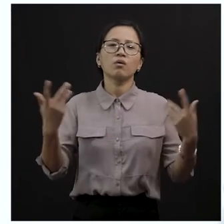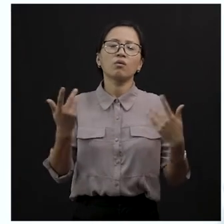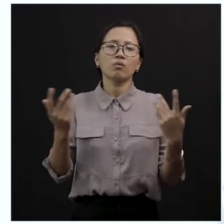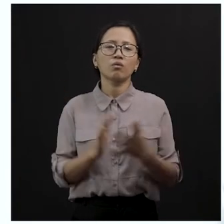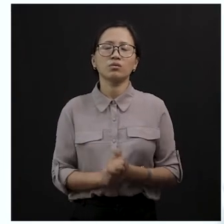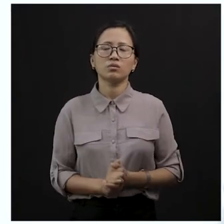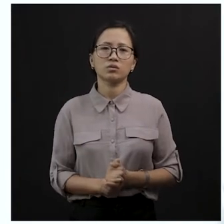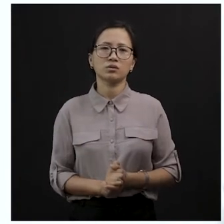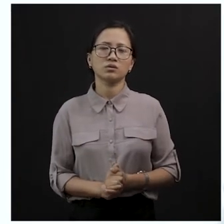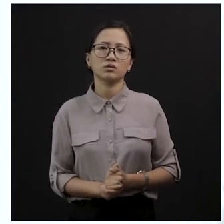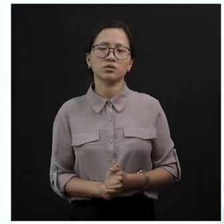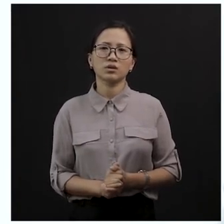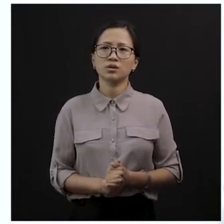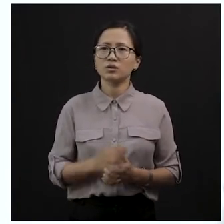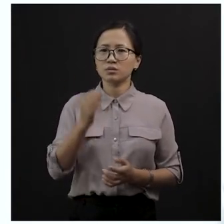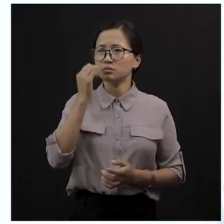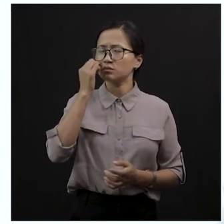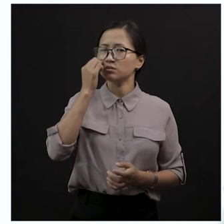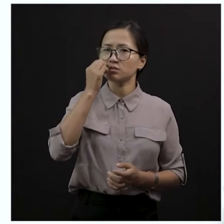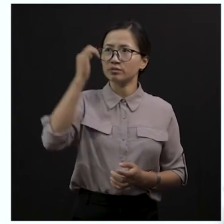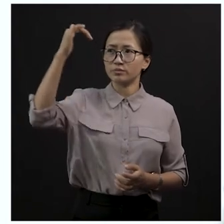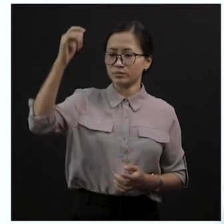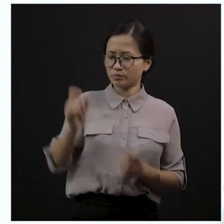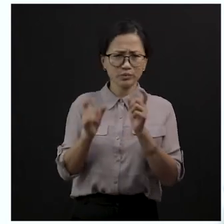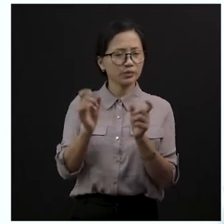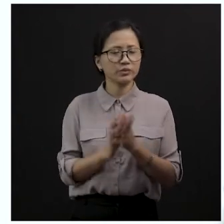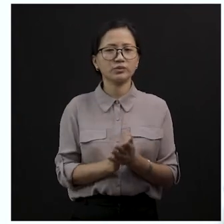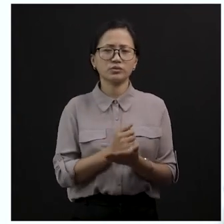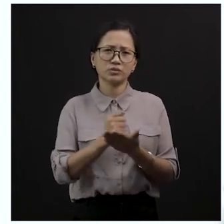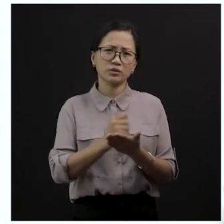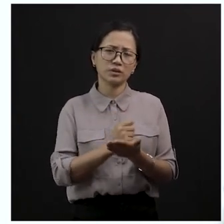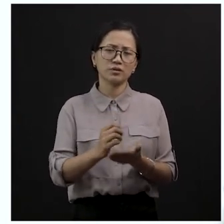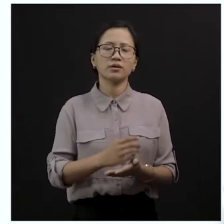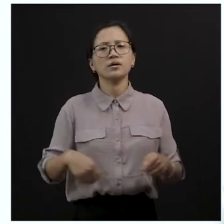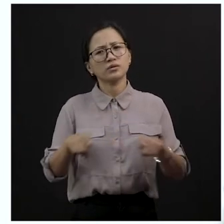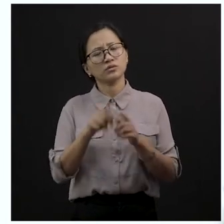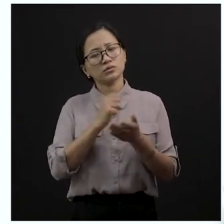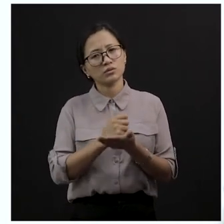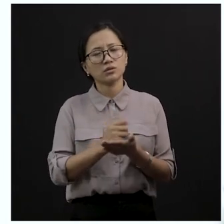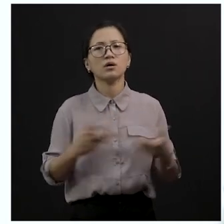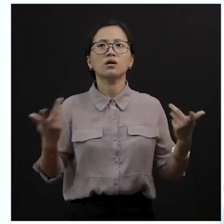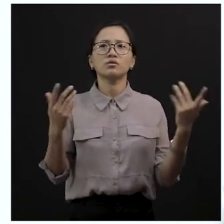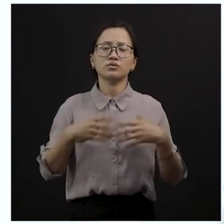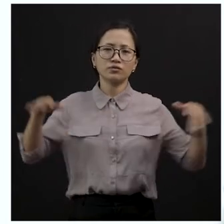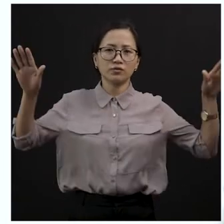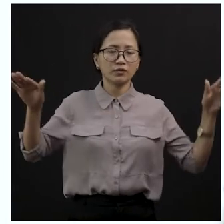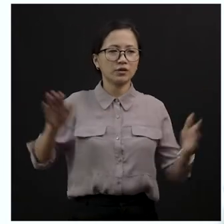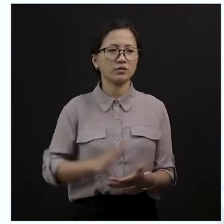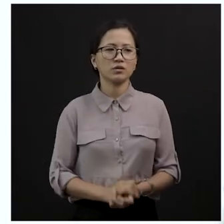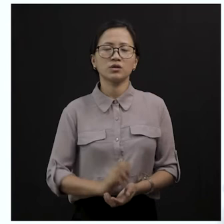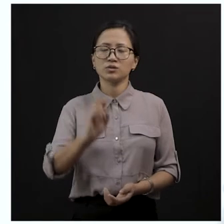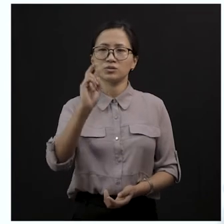was, after so many years, like after trying and trying and trying how to fly,